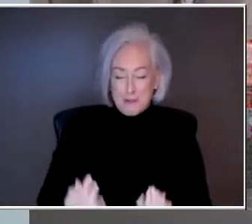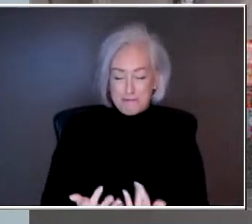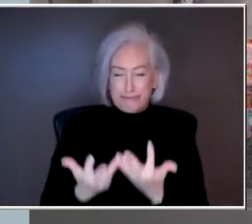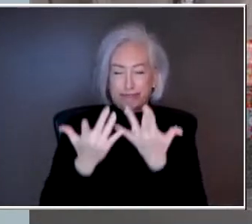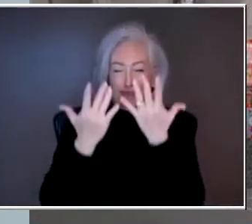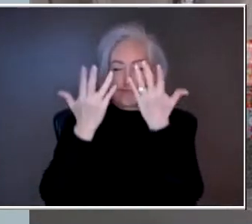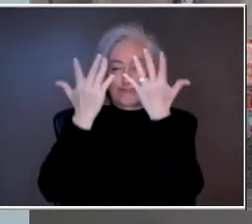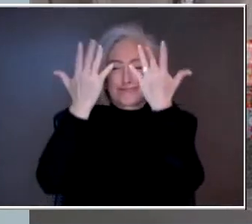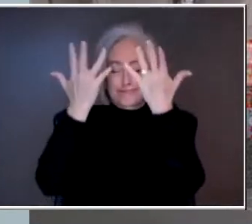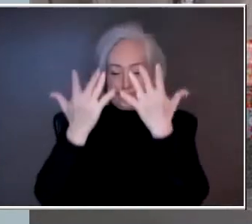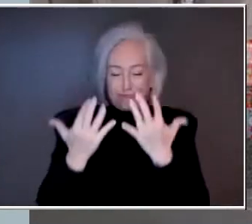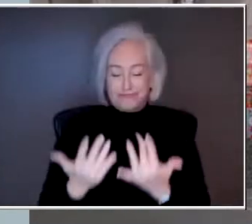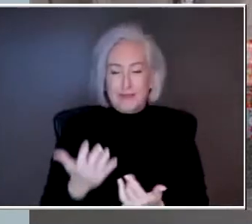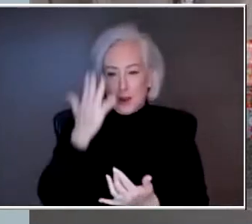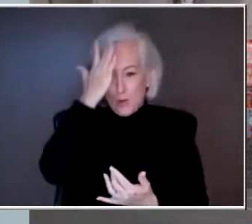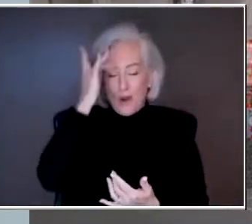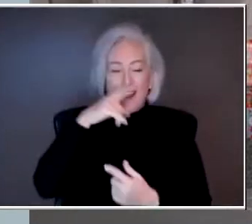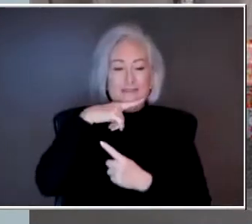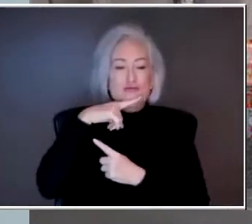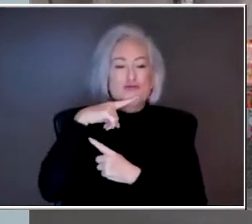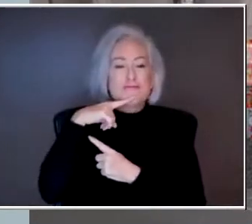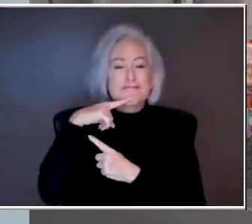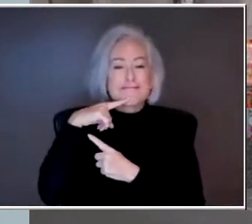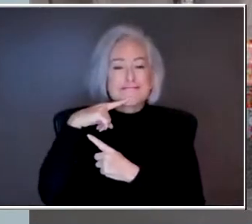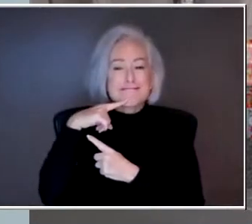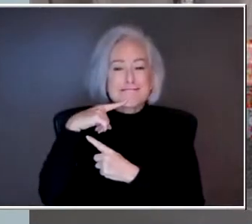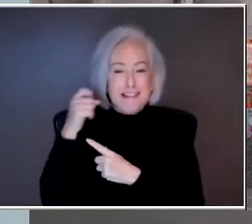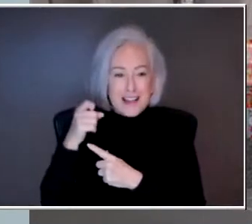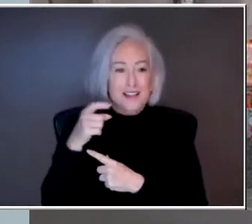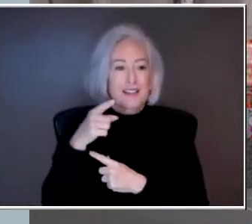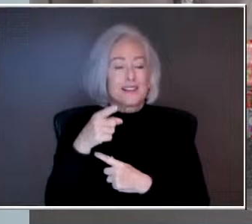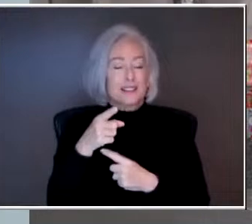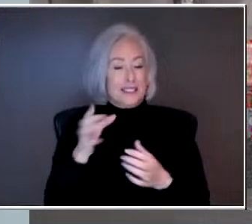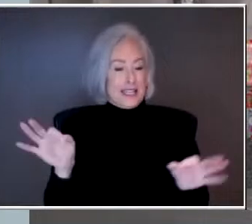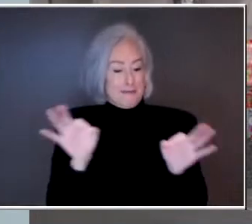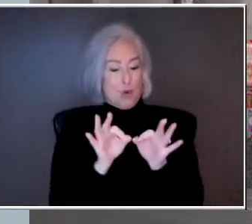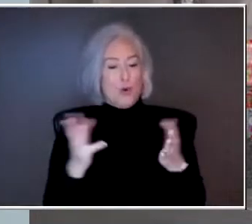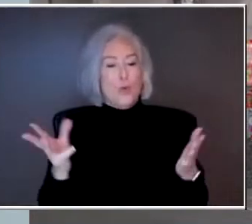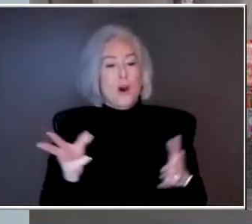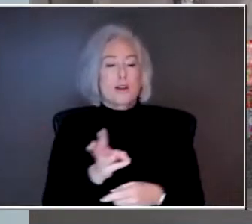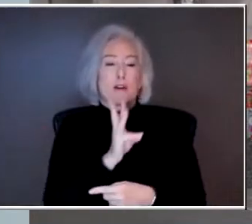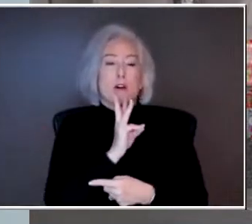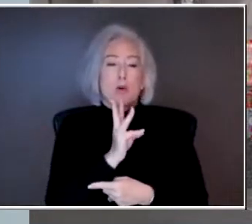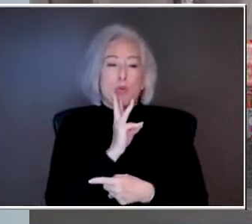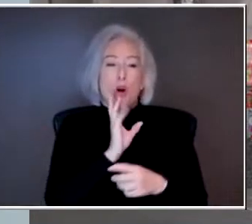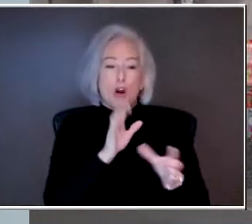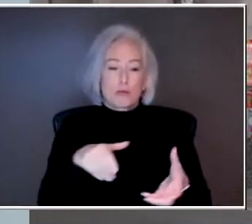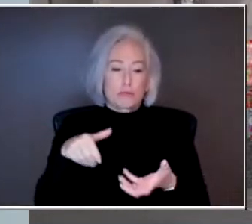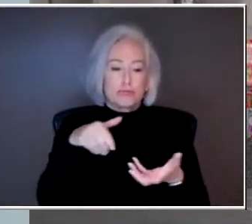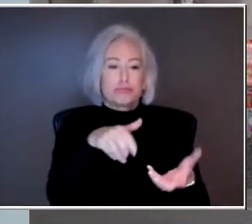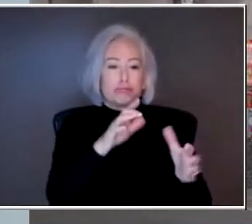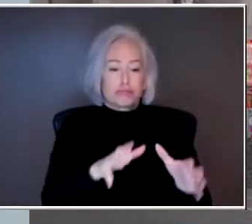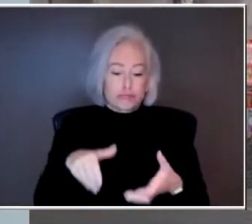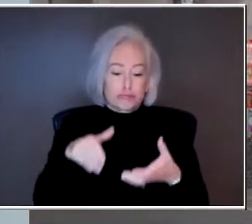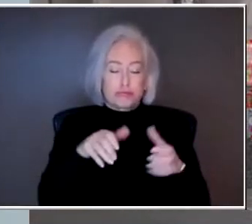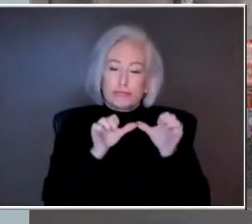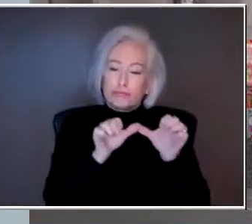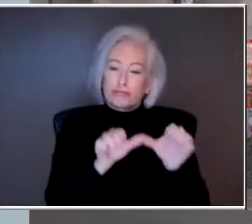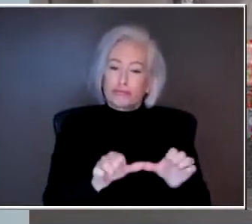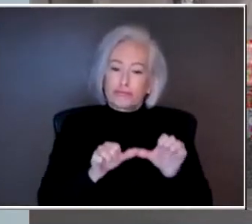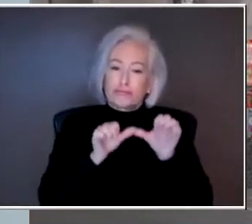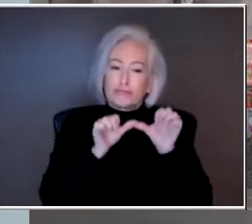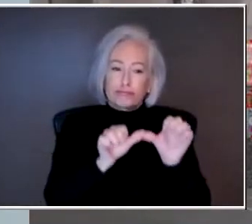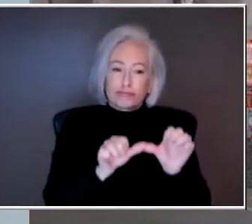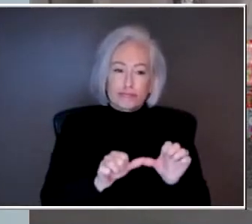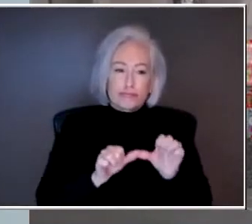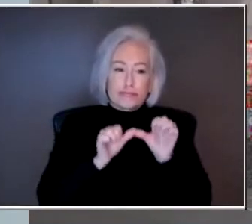up in flames like this? I mean, the first word is right there, watered. So you have to make sure that you're being vigilant about keeping your tree watered, and you want to definitely be